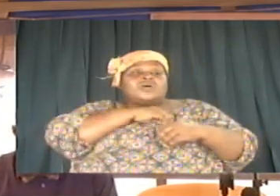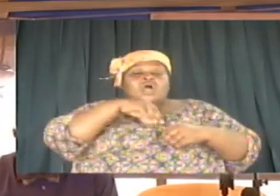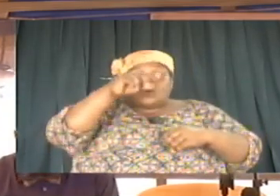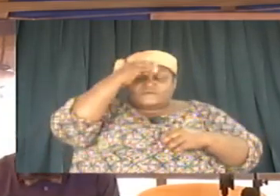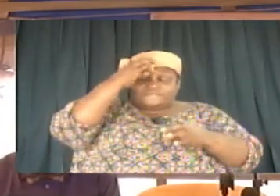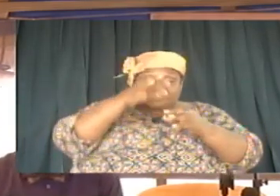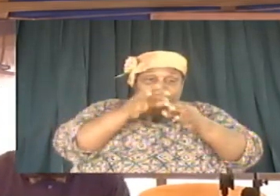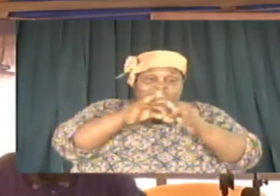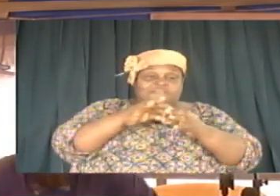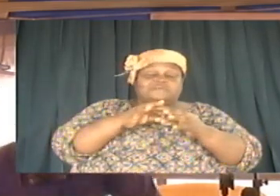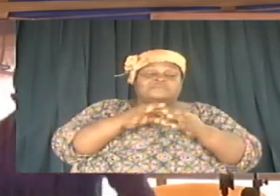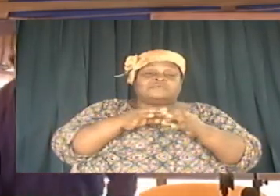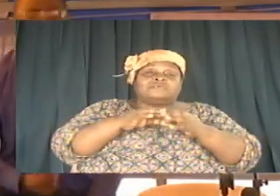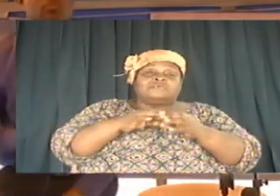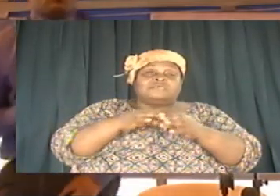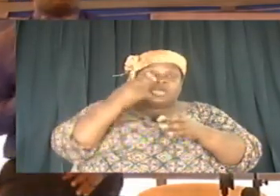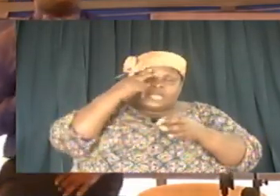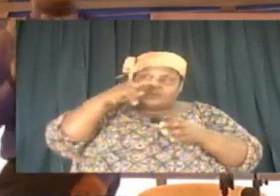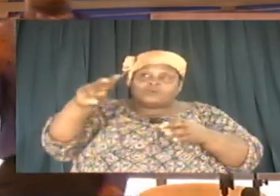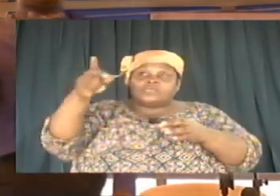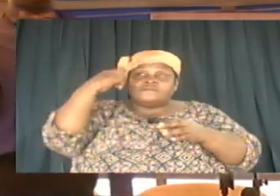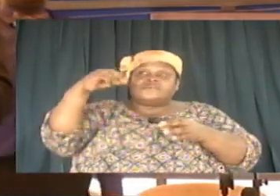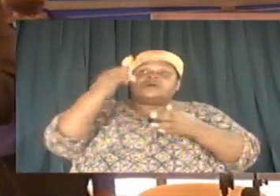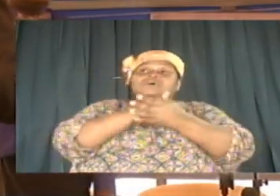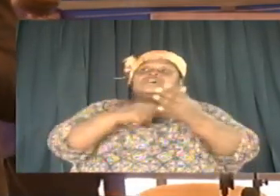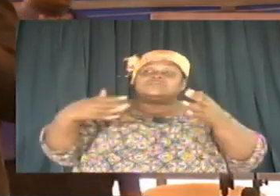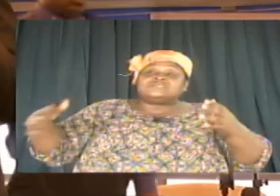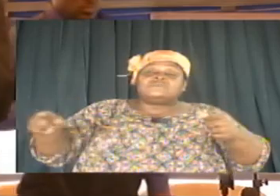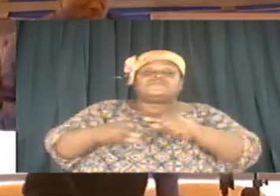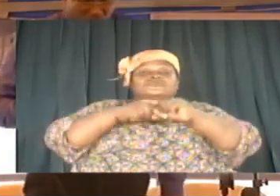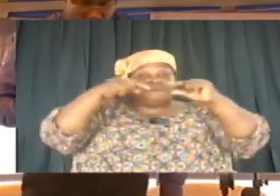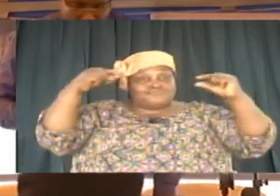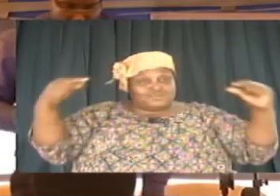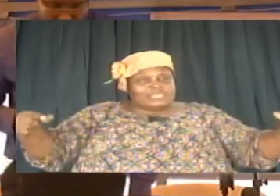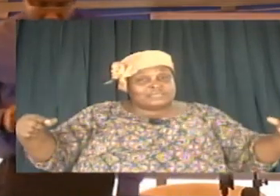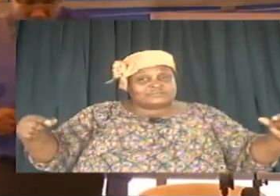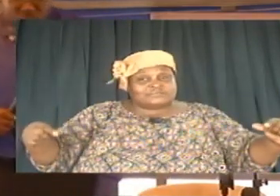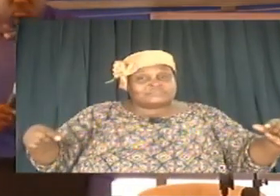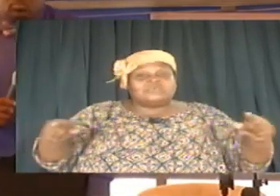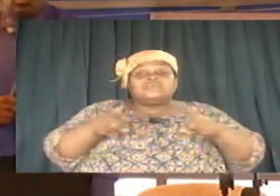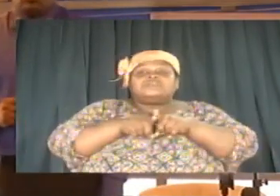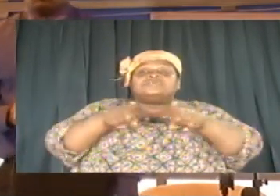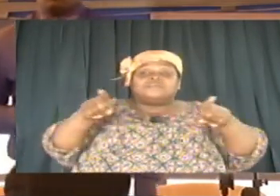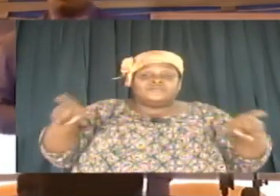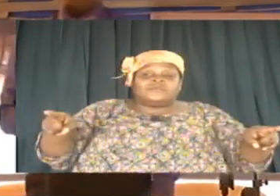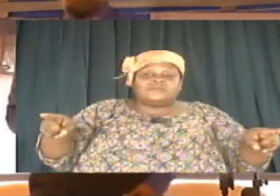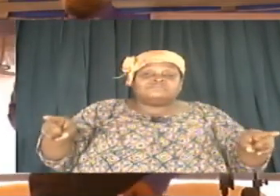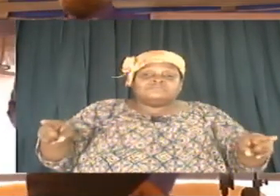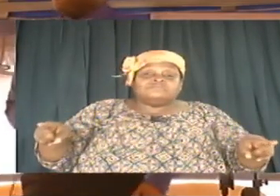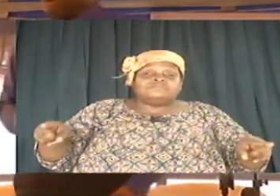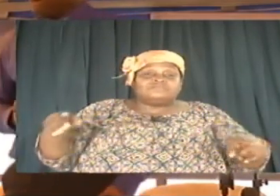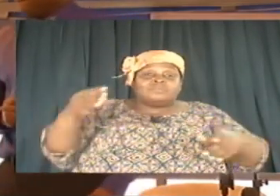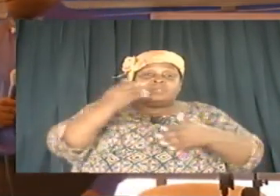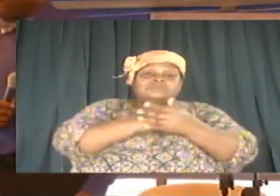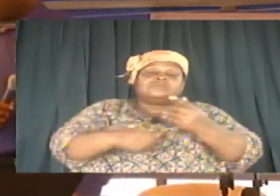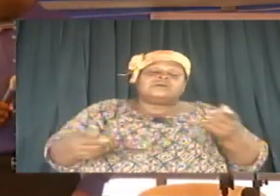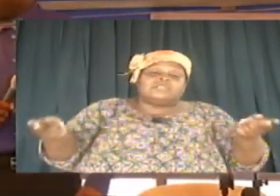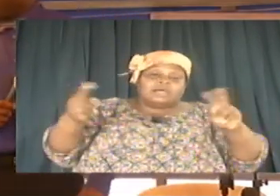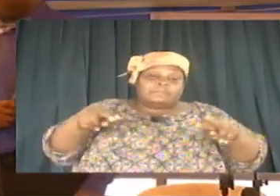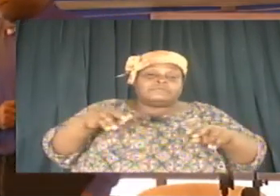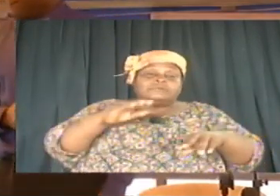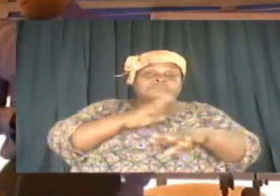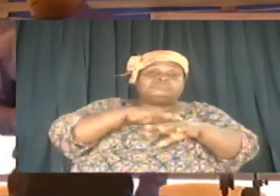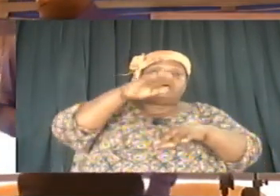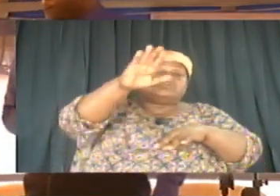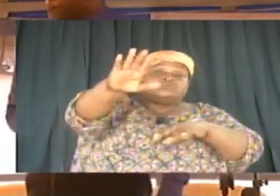anticipating something great, something different. Something is going to happen to your house that is